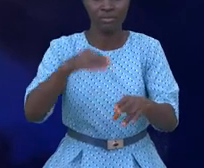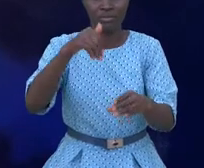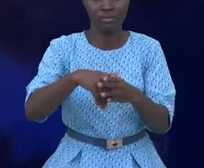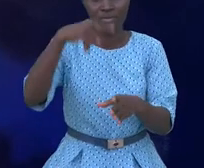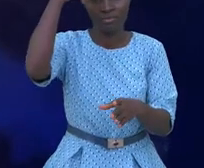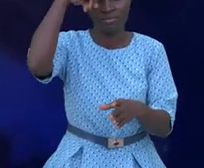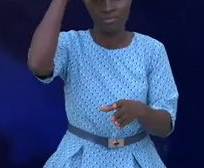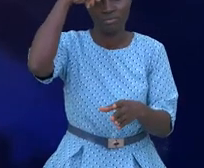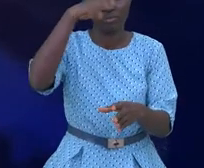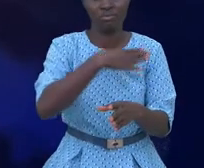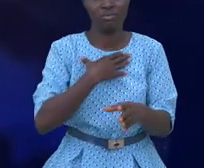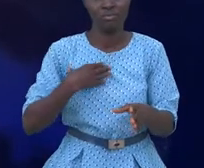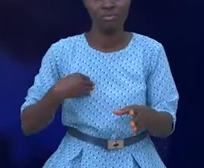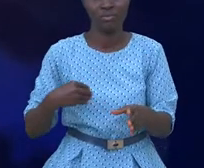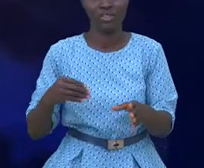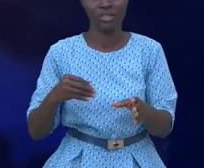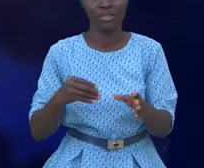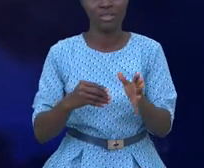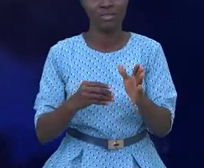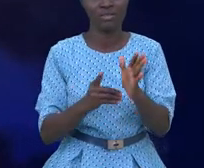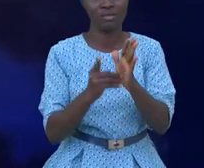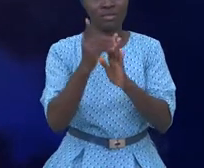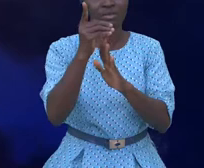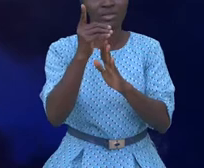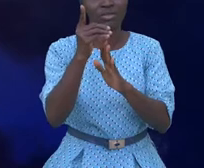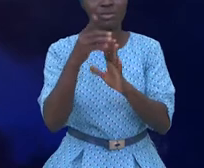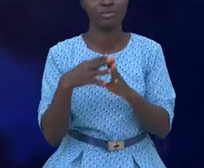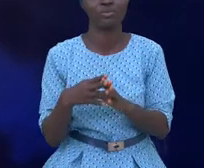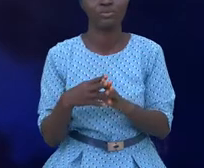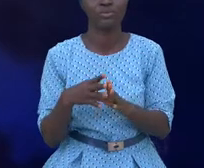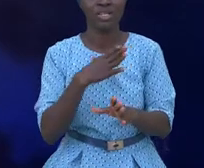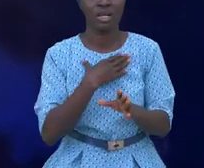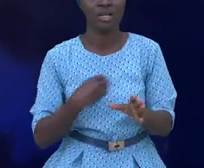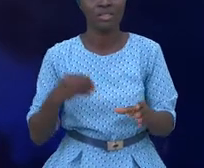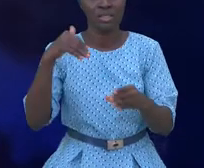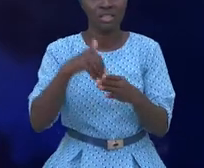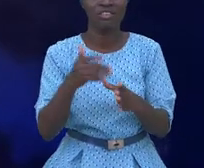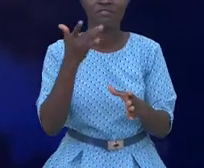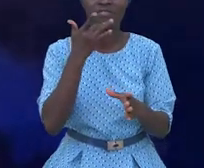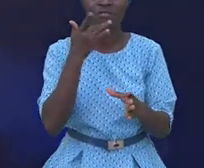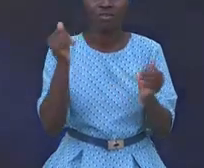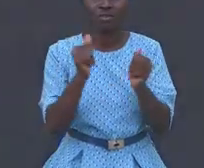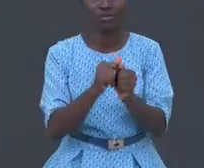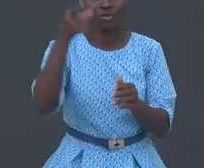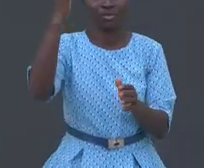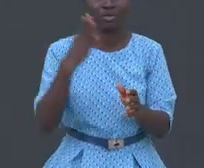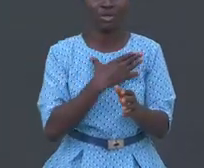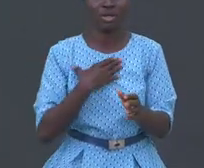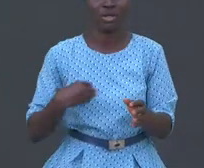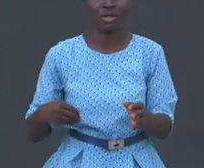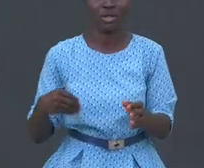increased in wisdom and in stature and in favor with